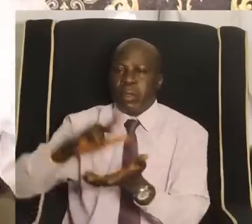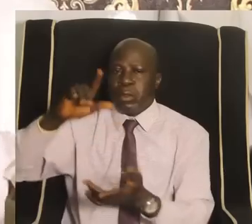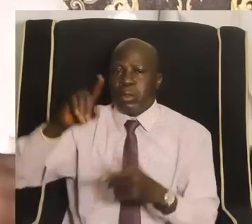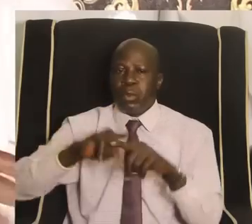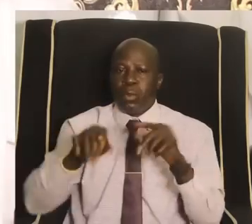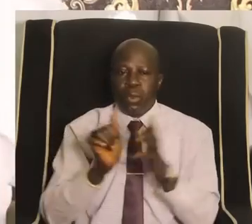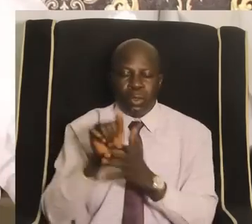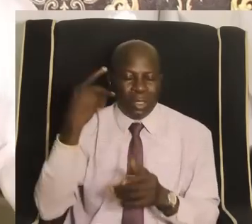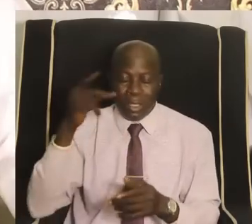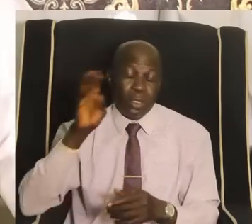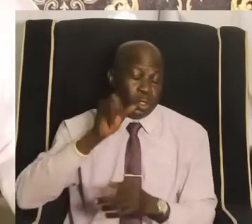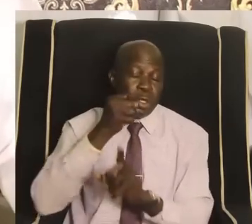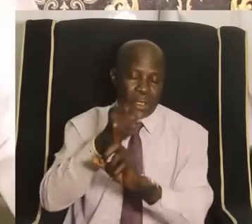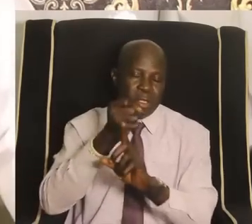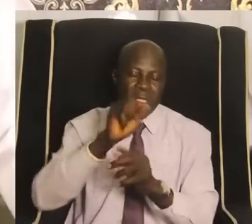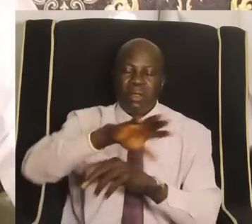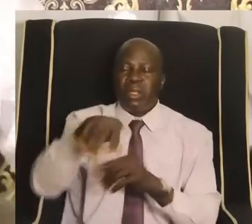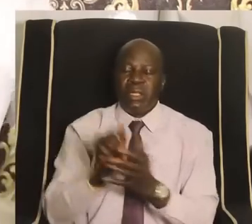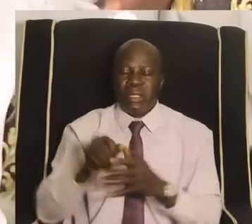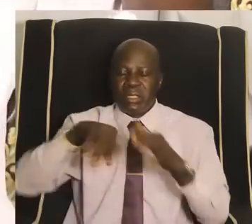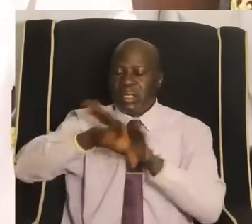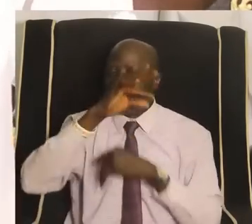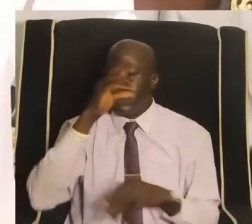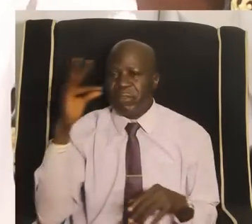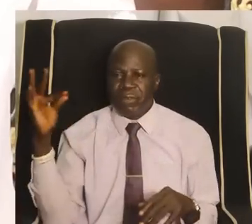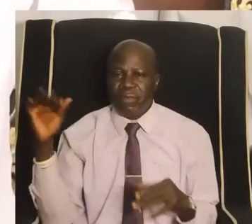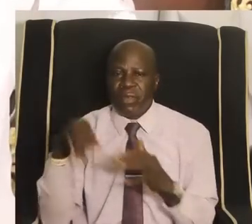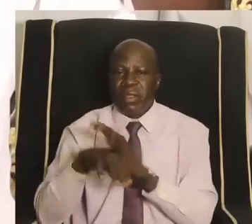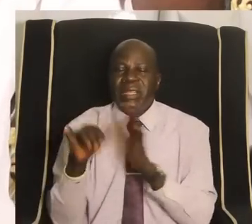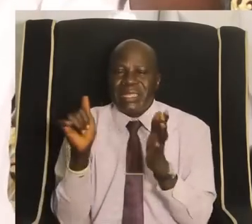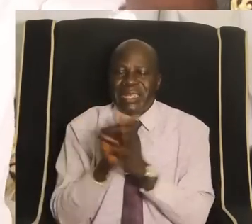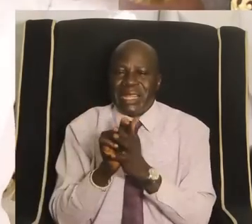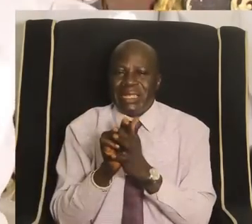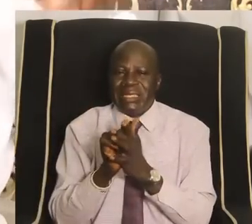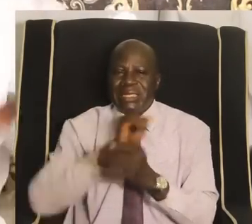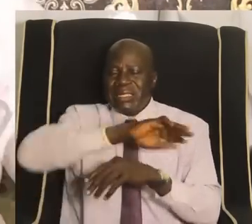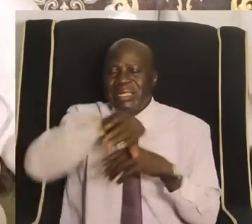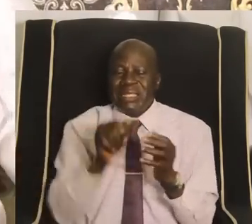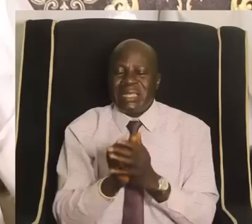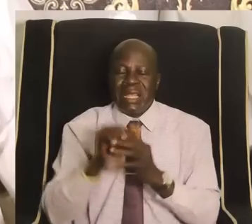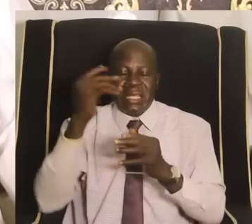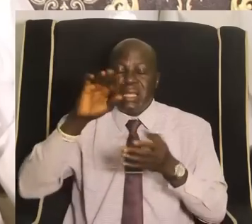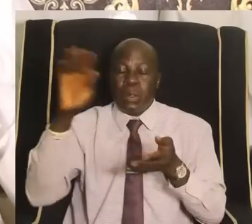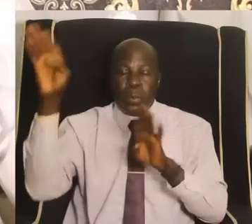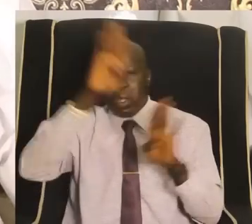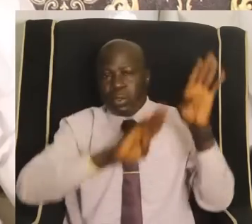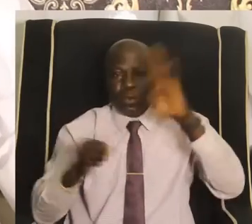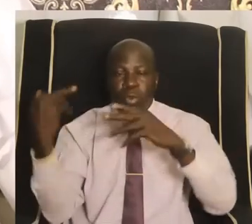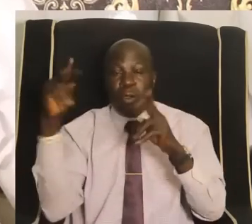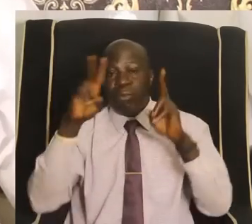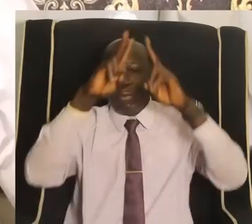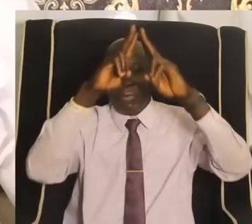Your testimony will multiply, Jesus. I don't know the last time you believe in me before. But in the day of